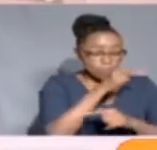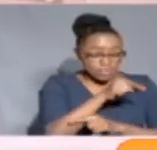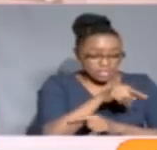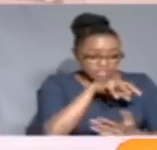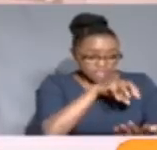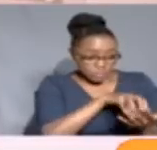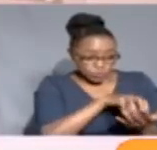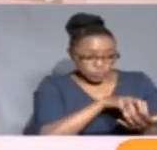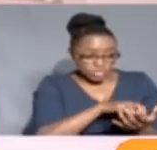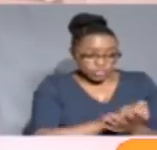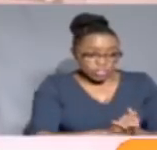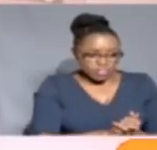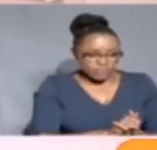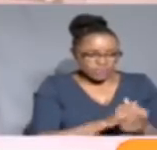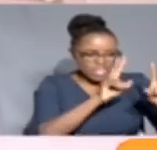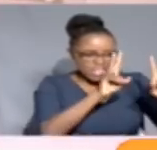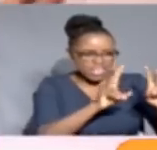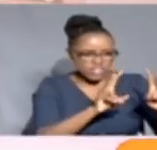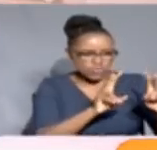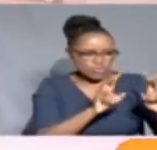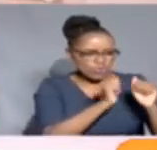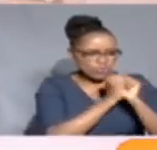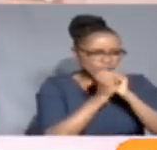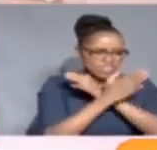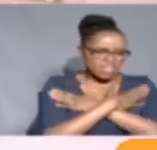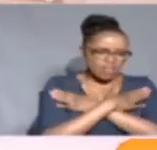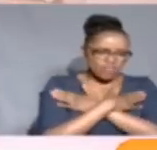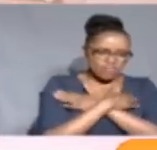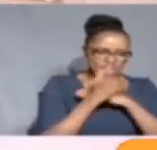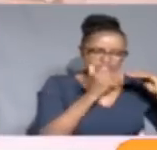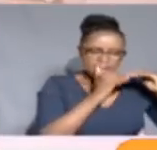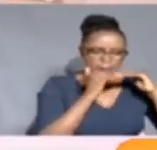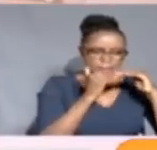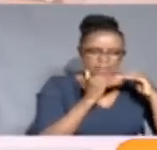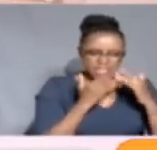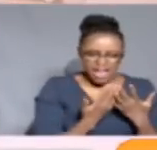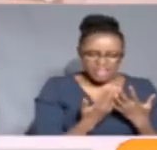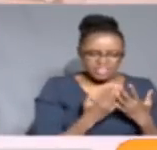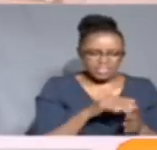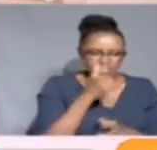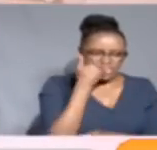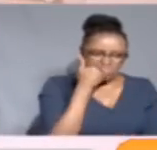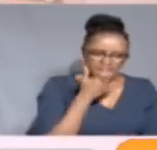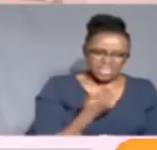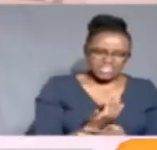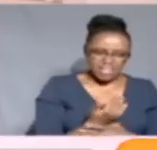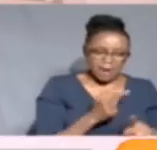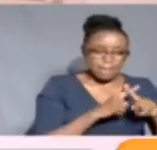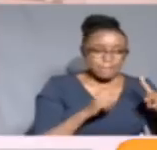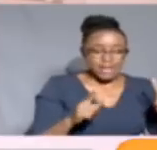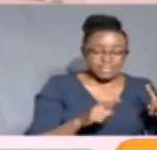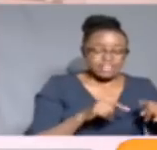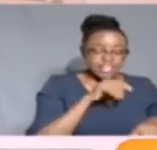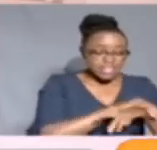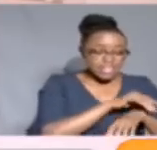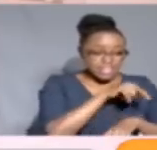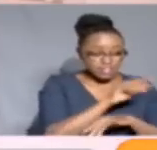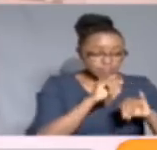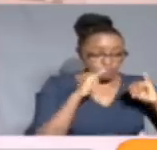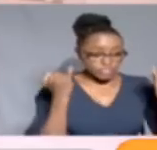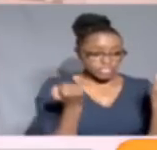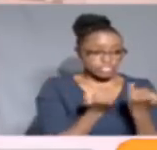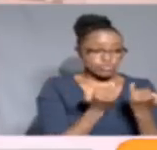situations, issues with the, you know, with friends, peer pressure, drugs, but they find themselves in these